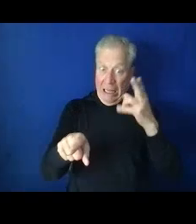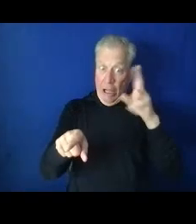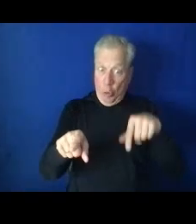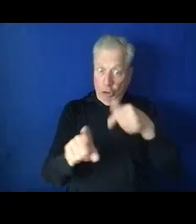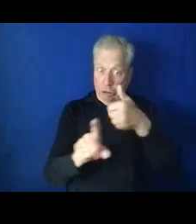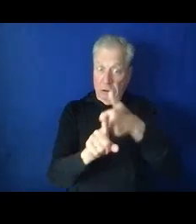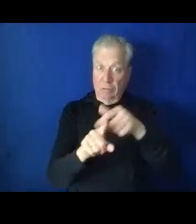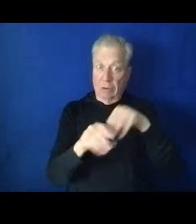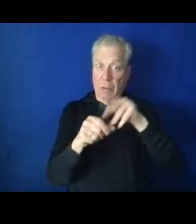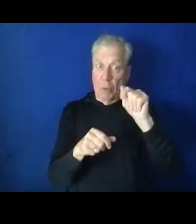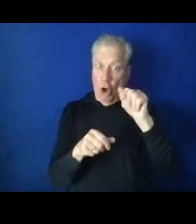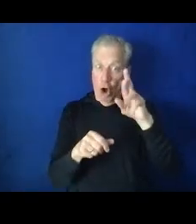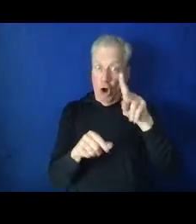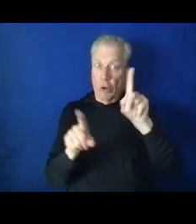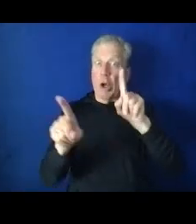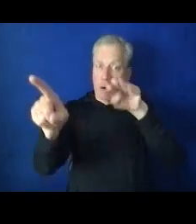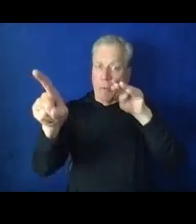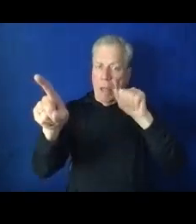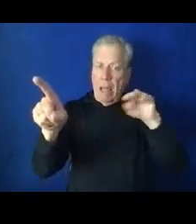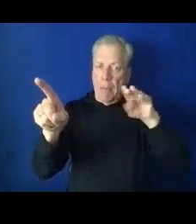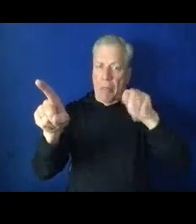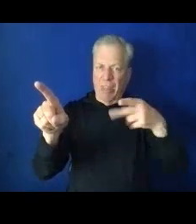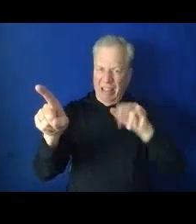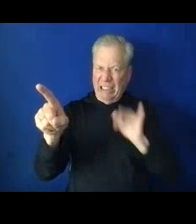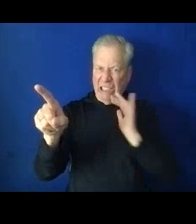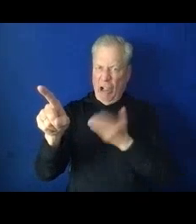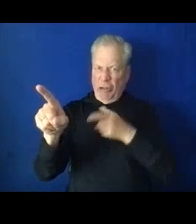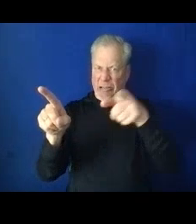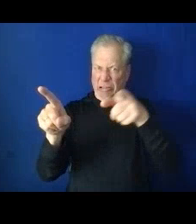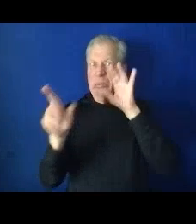park in Mammoth, and that's our building.